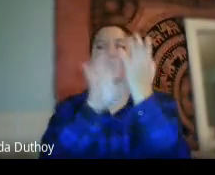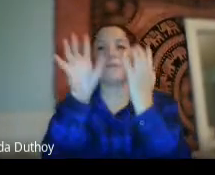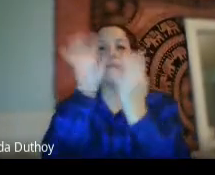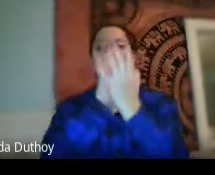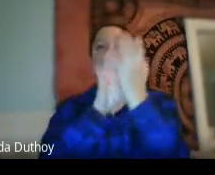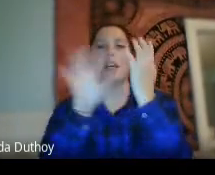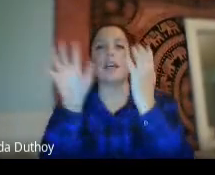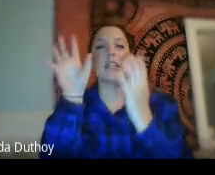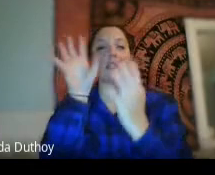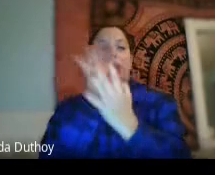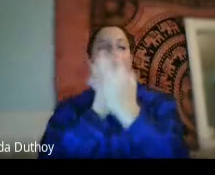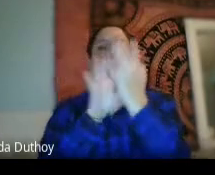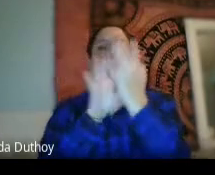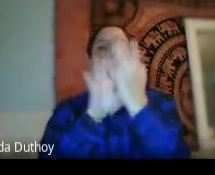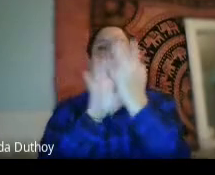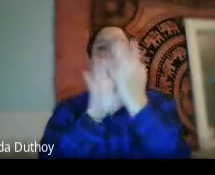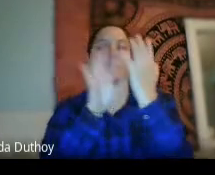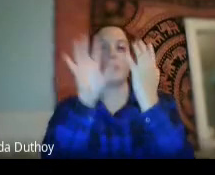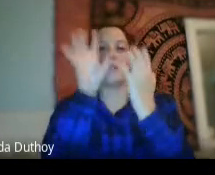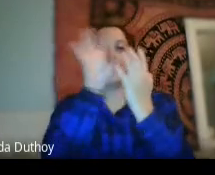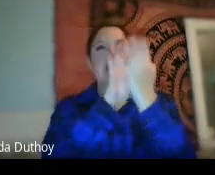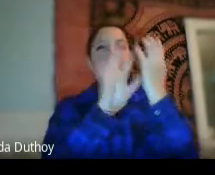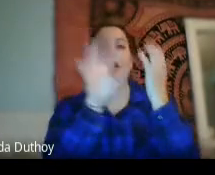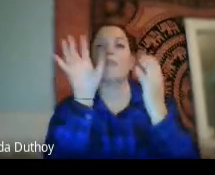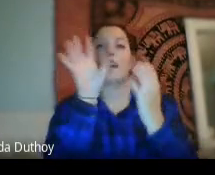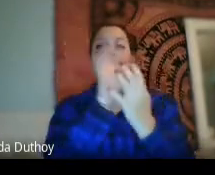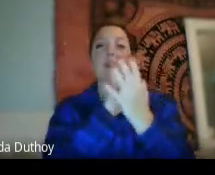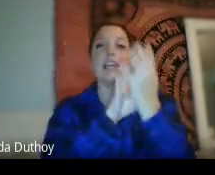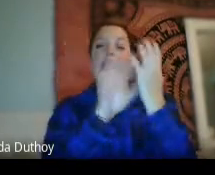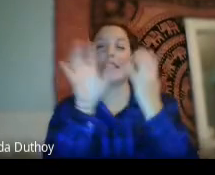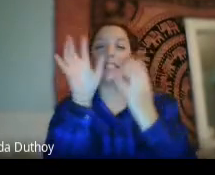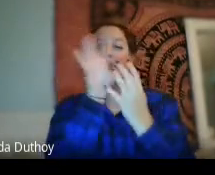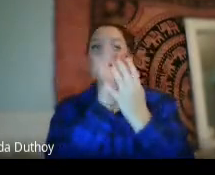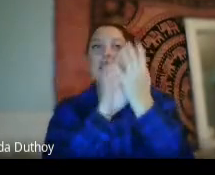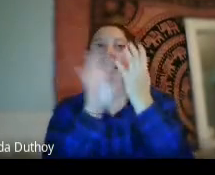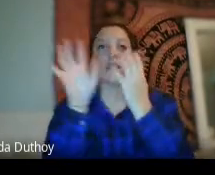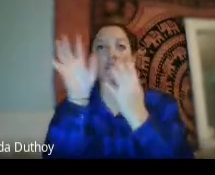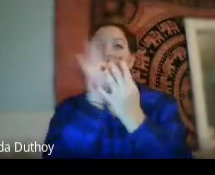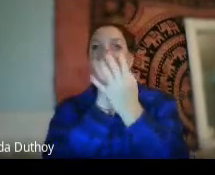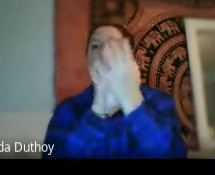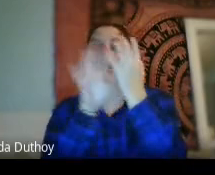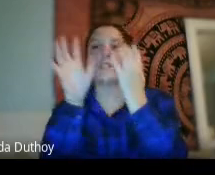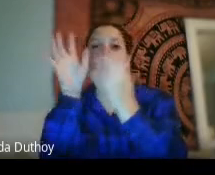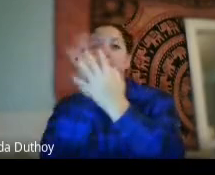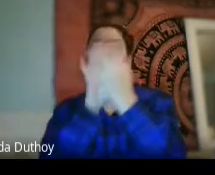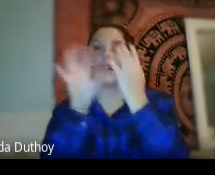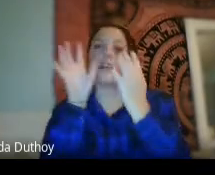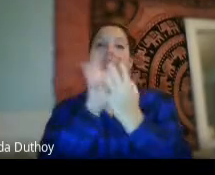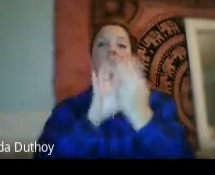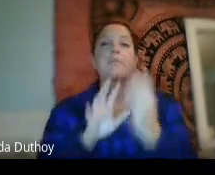hand shapes in front, and it's going around in a circle. It's foggy, right? You kind of can't see anything because there's so much fog. It's a